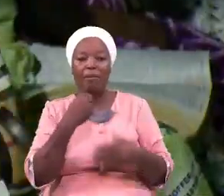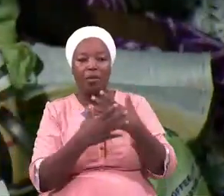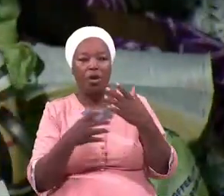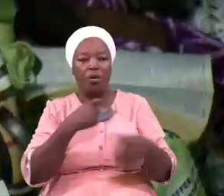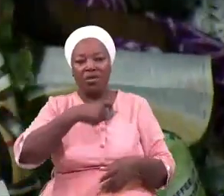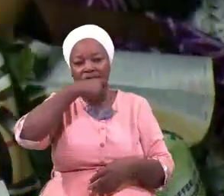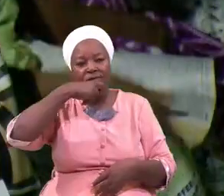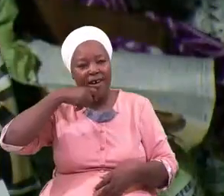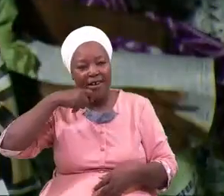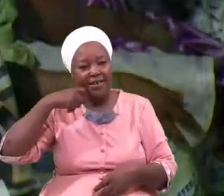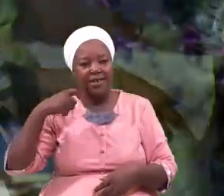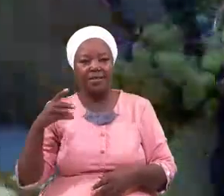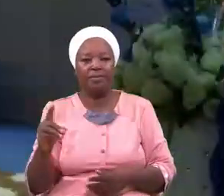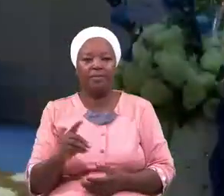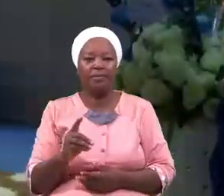up.